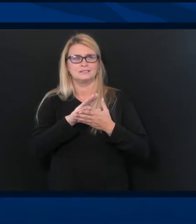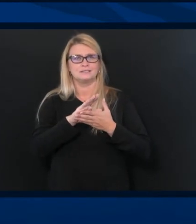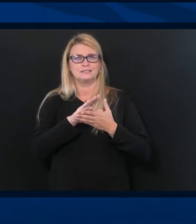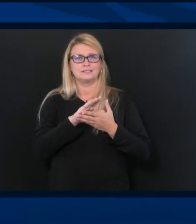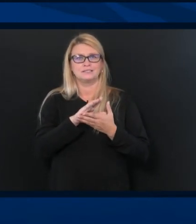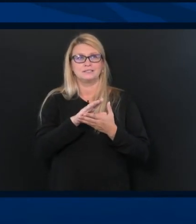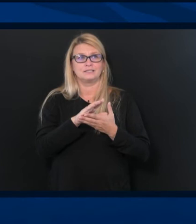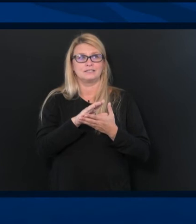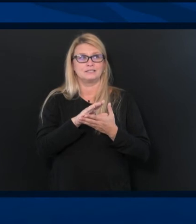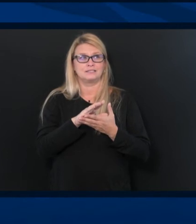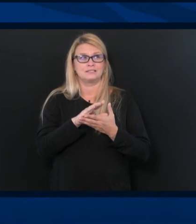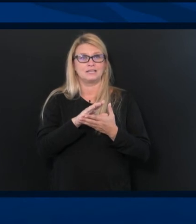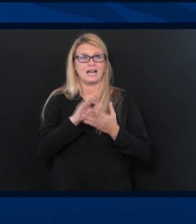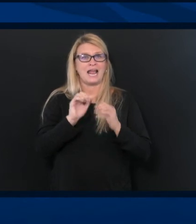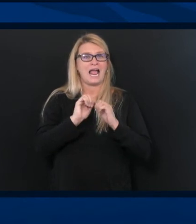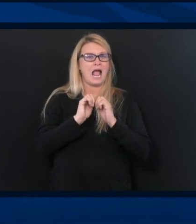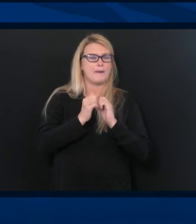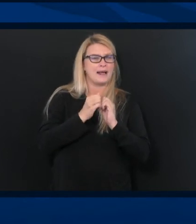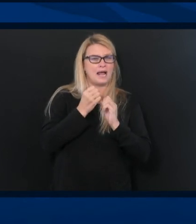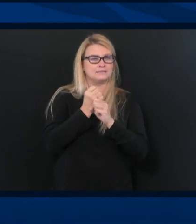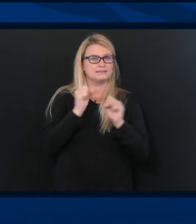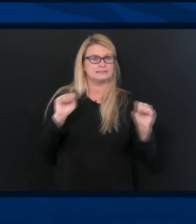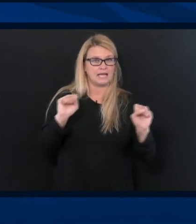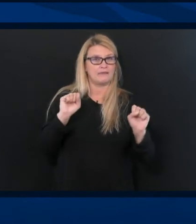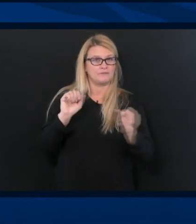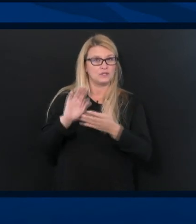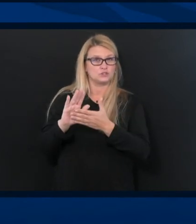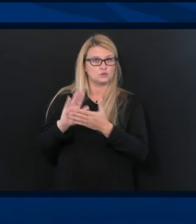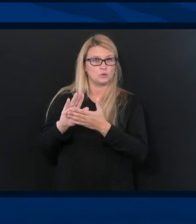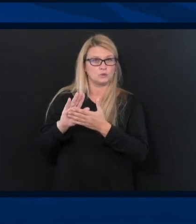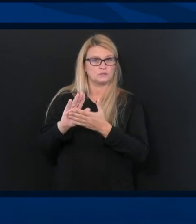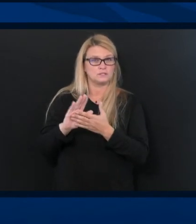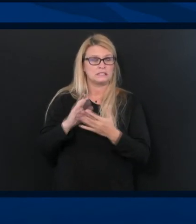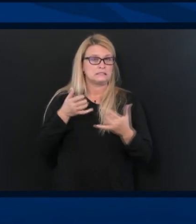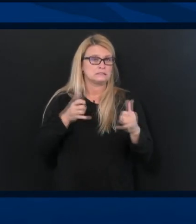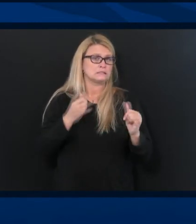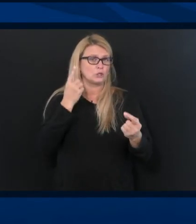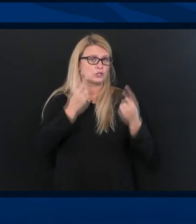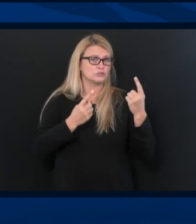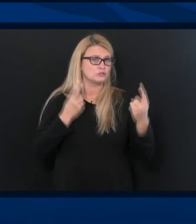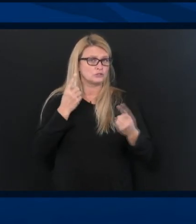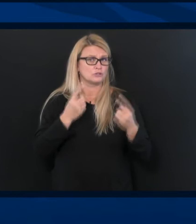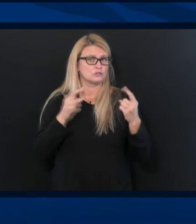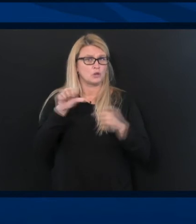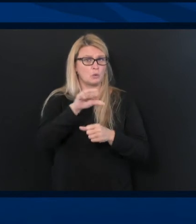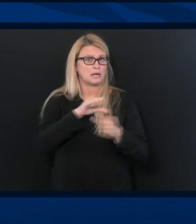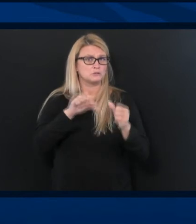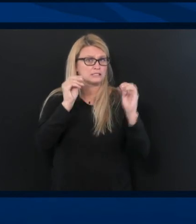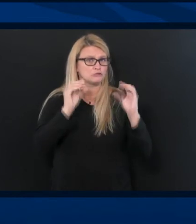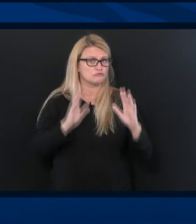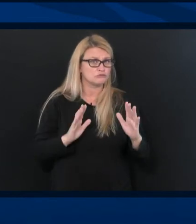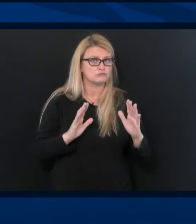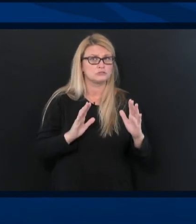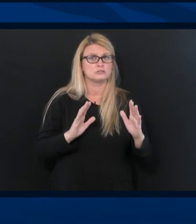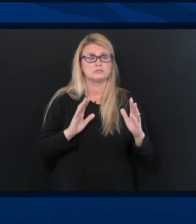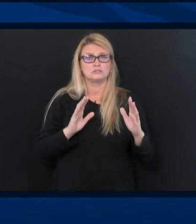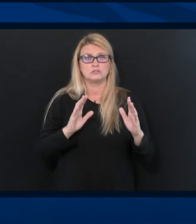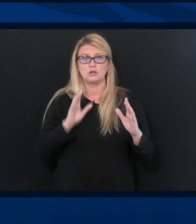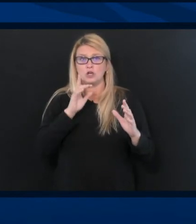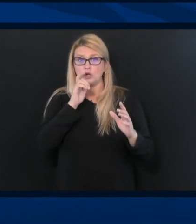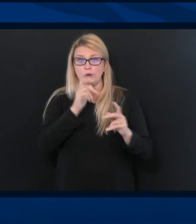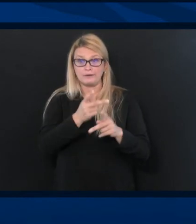time how relatively safe they are. That being said, there's still concern, obviously, among teachers who are dealing with this stuff